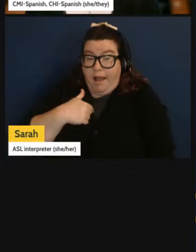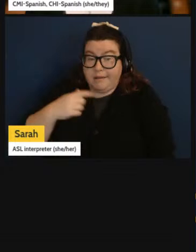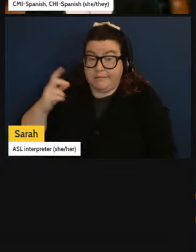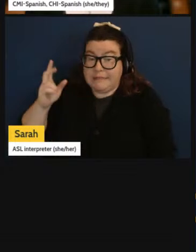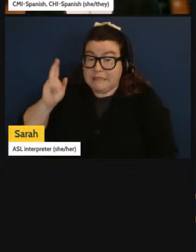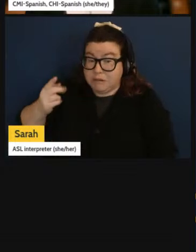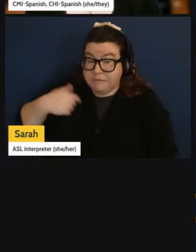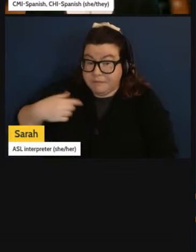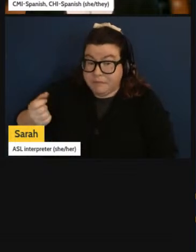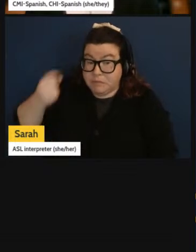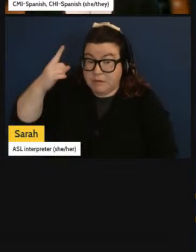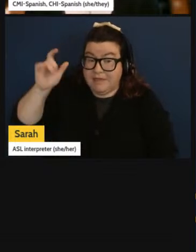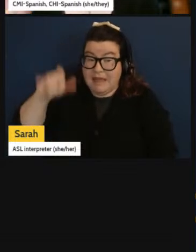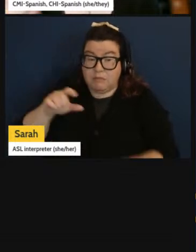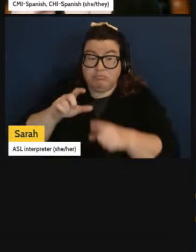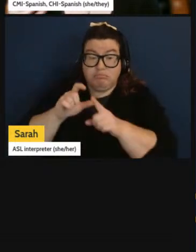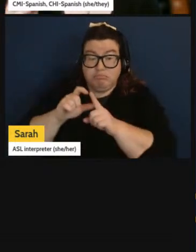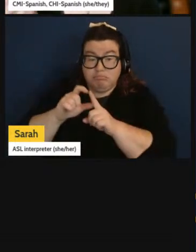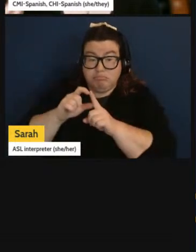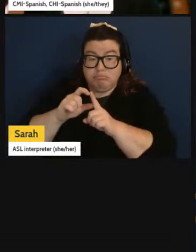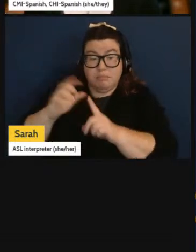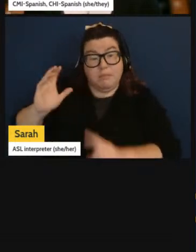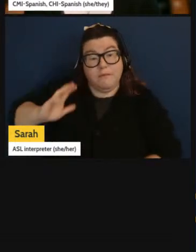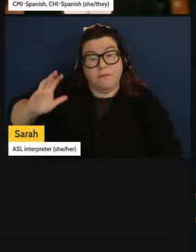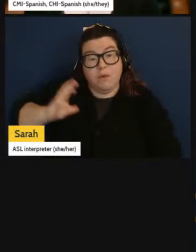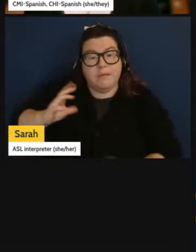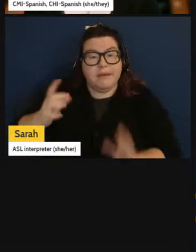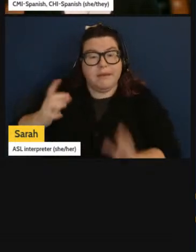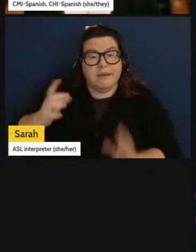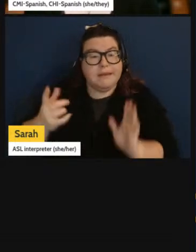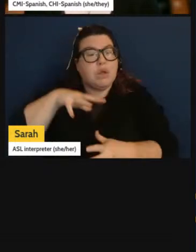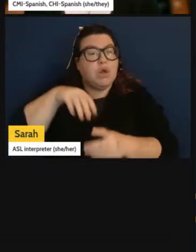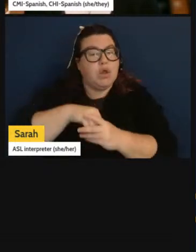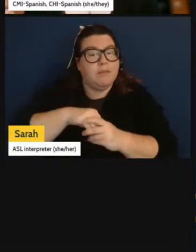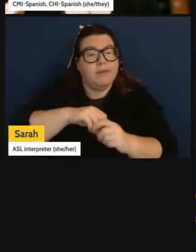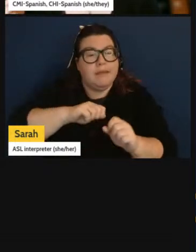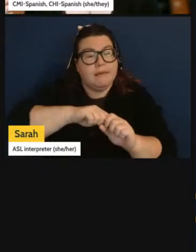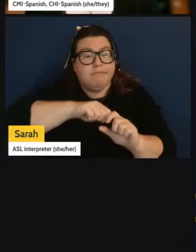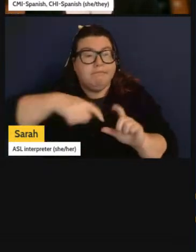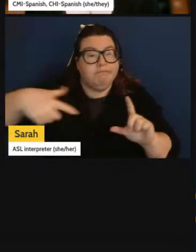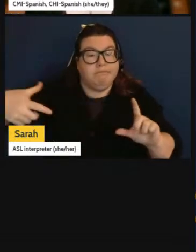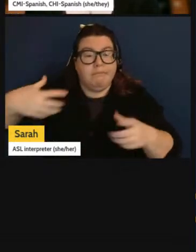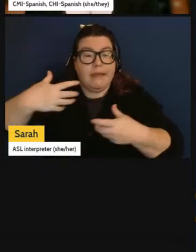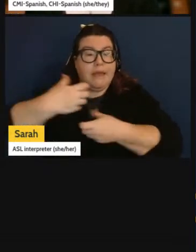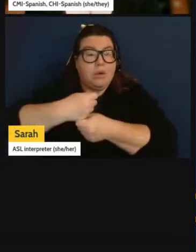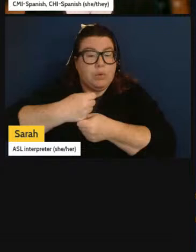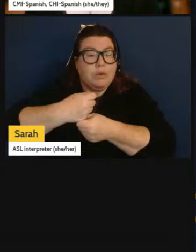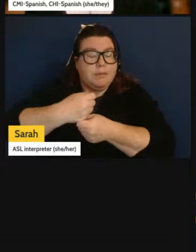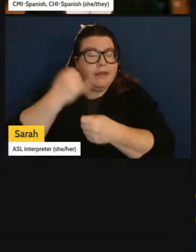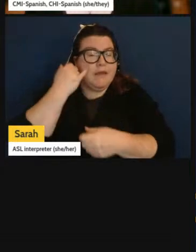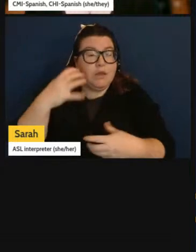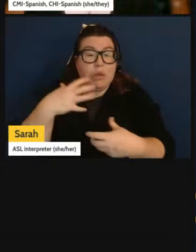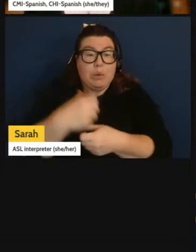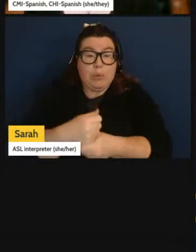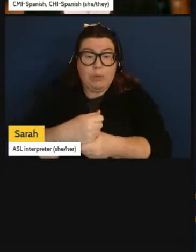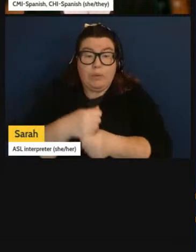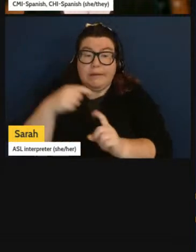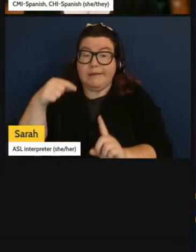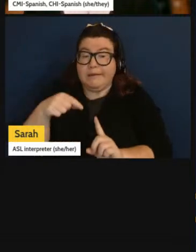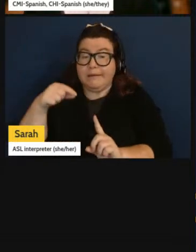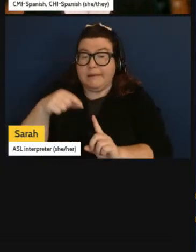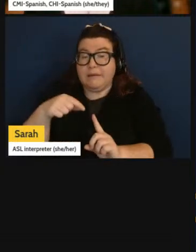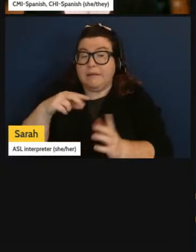understood this term as well. But it is sometimes included in the acronym, which usually if it's included in the acronym,